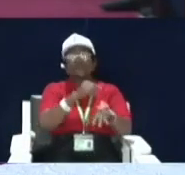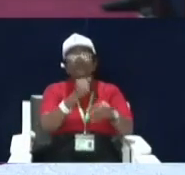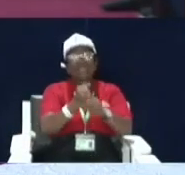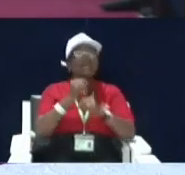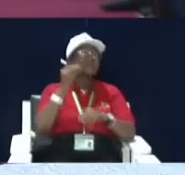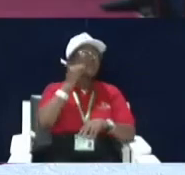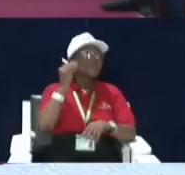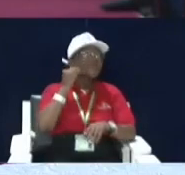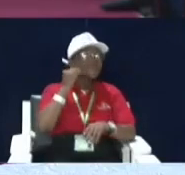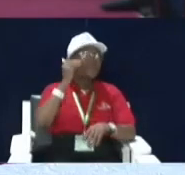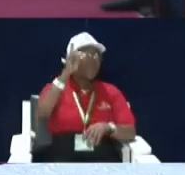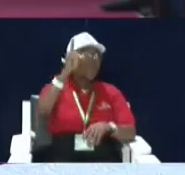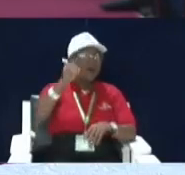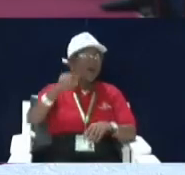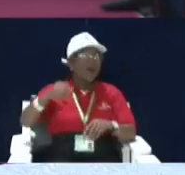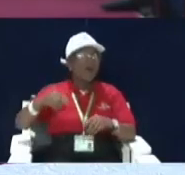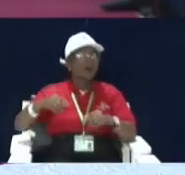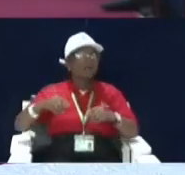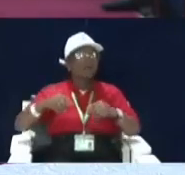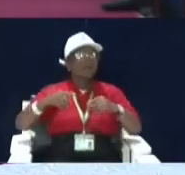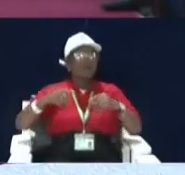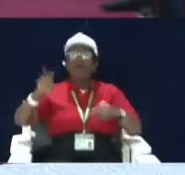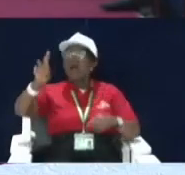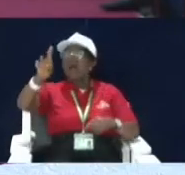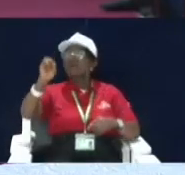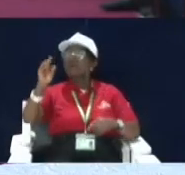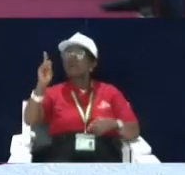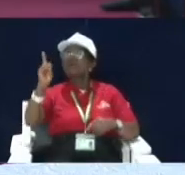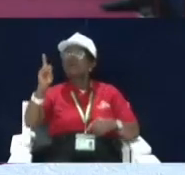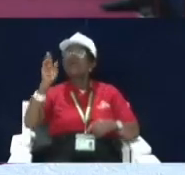one rod will be swallowing up other